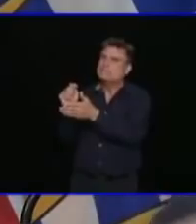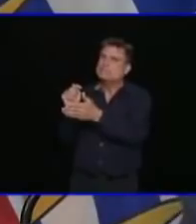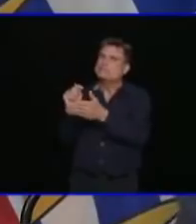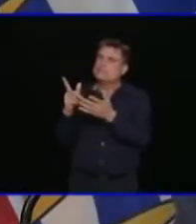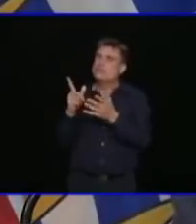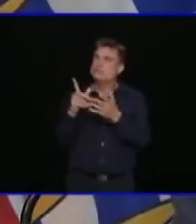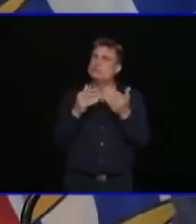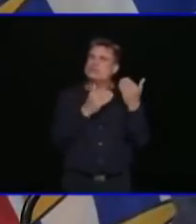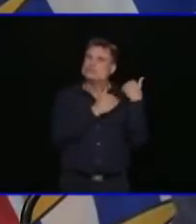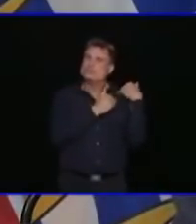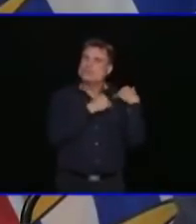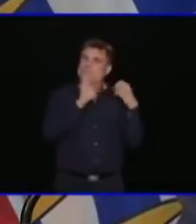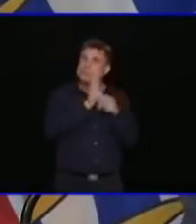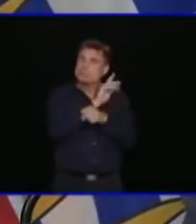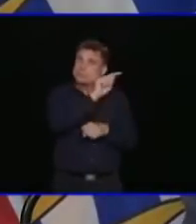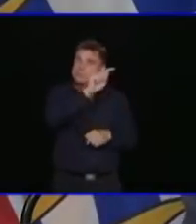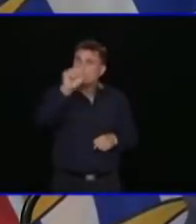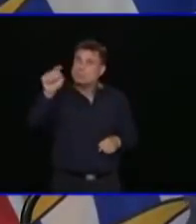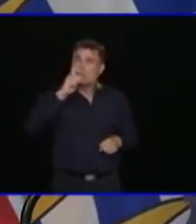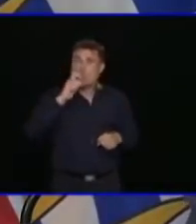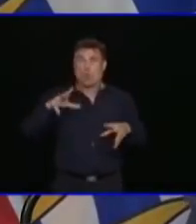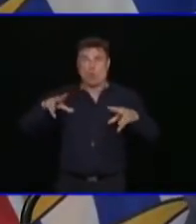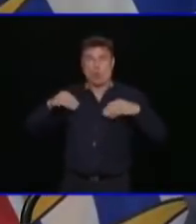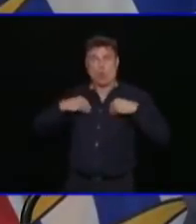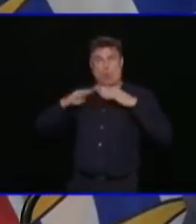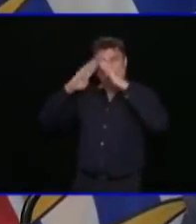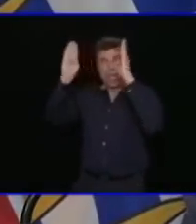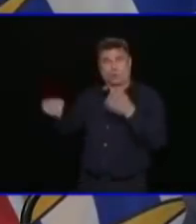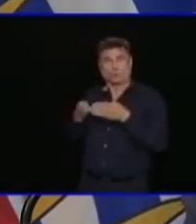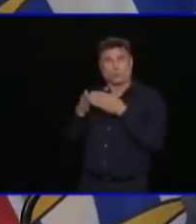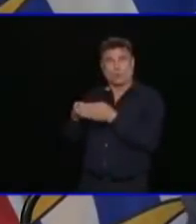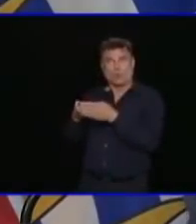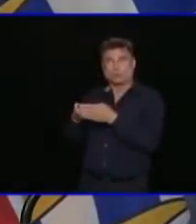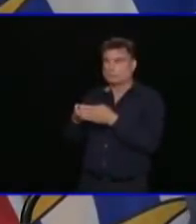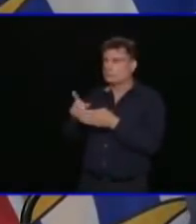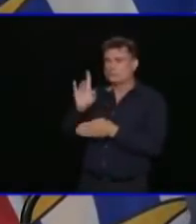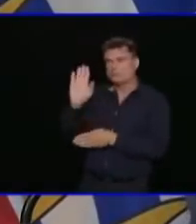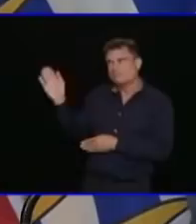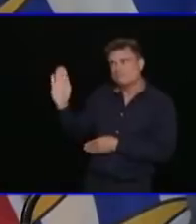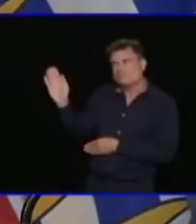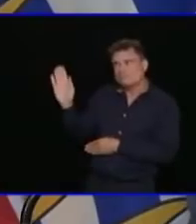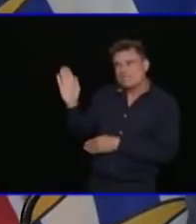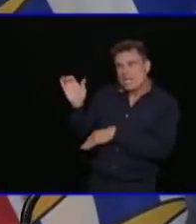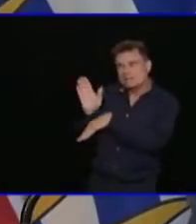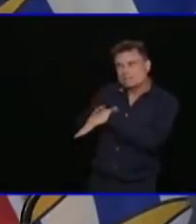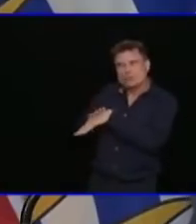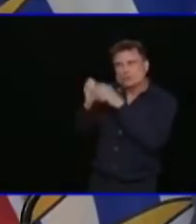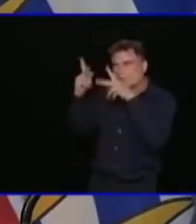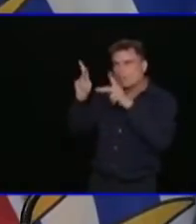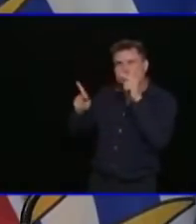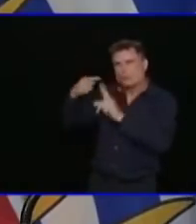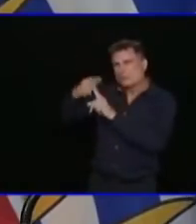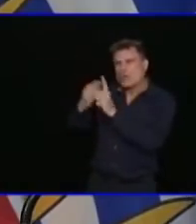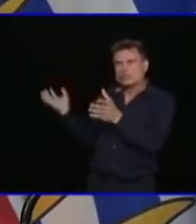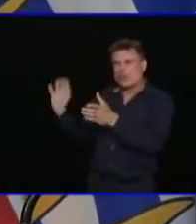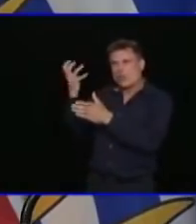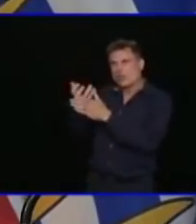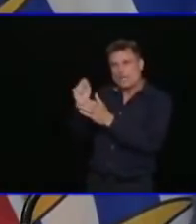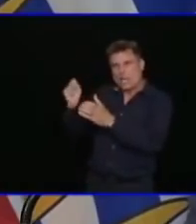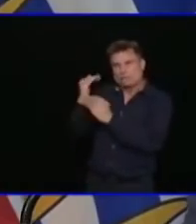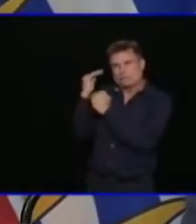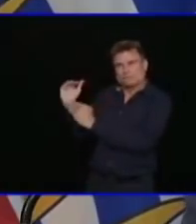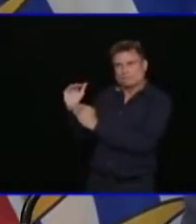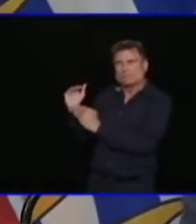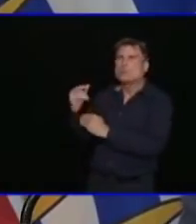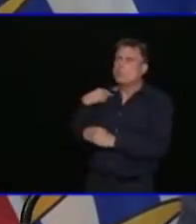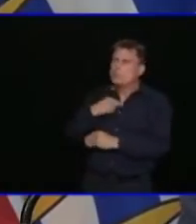in place the restrictions that we need? So we're looking at a whole bunch of those things, some of which will come into play this week. Others may take a little bit